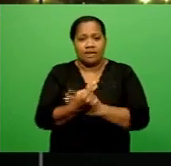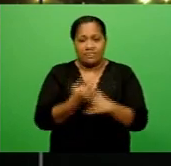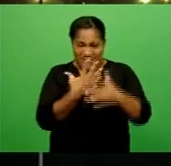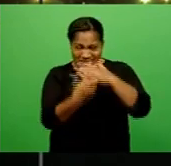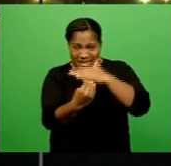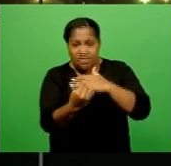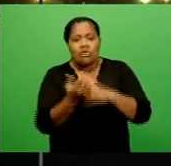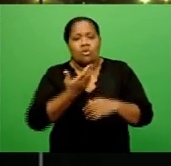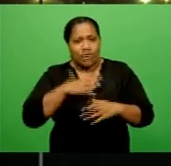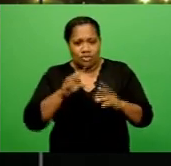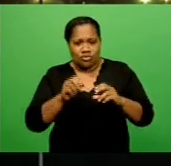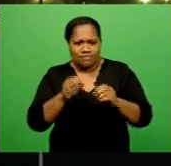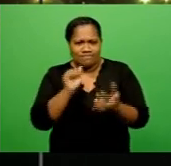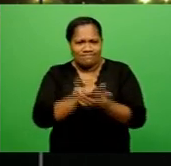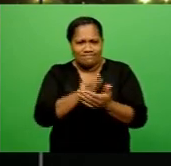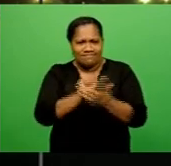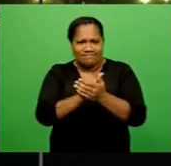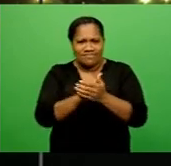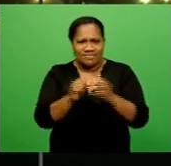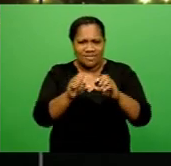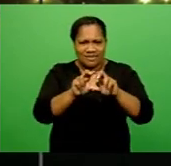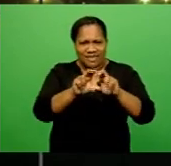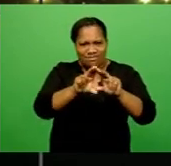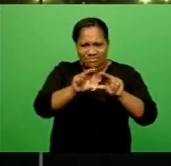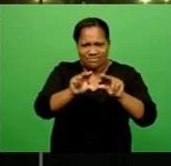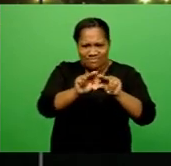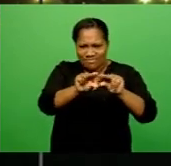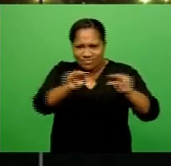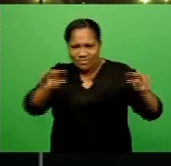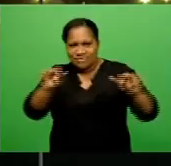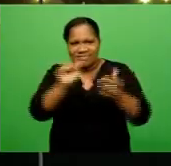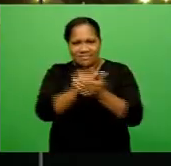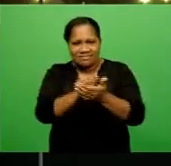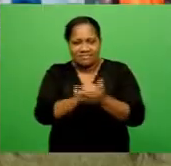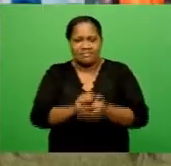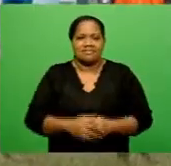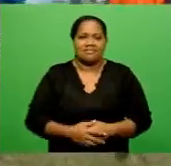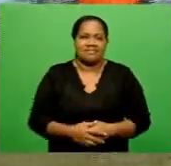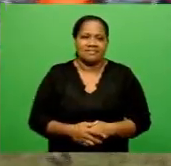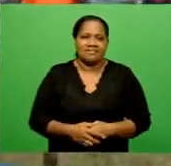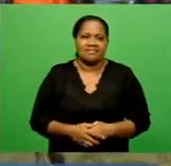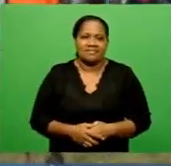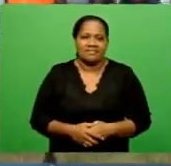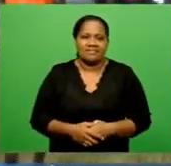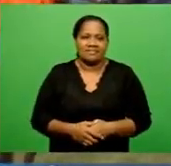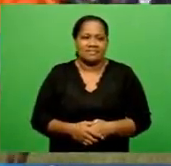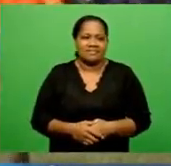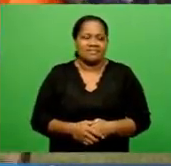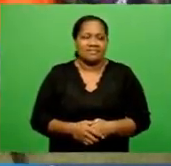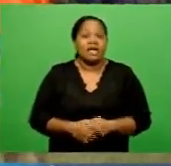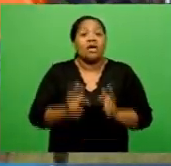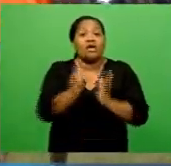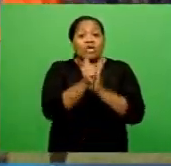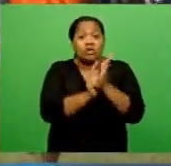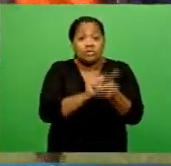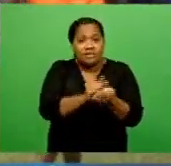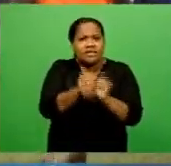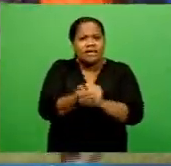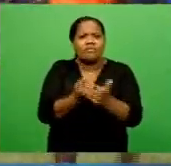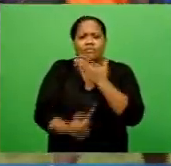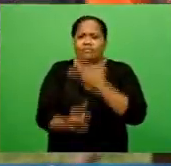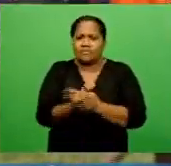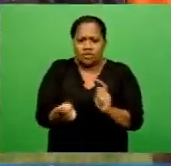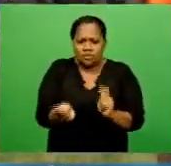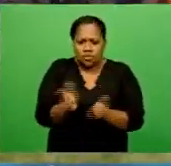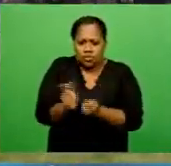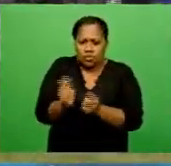no local touch rugby referee has had international experience. The laws of the game are changing, so it's important